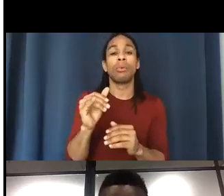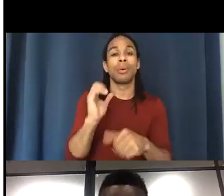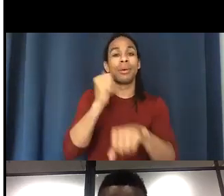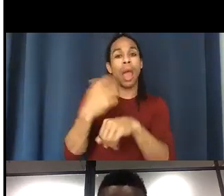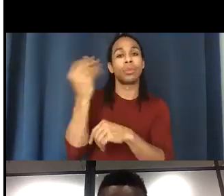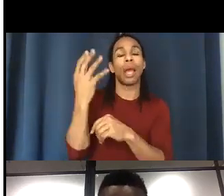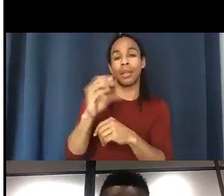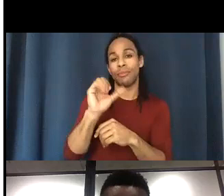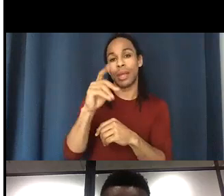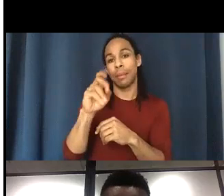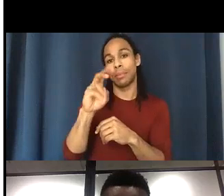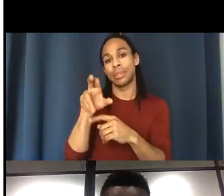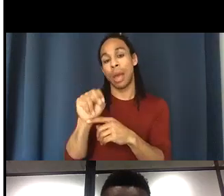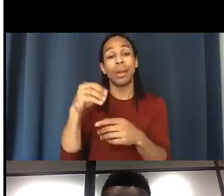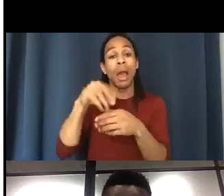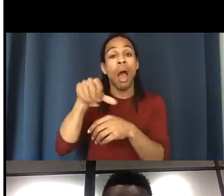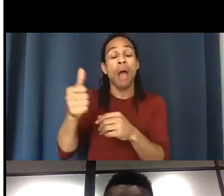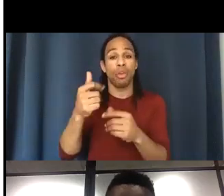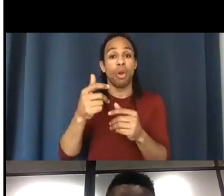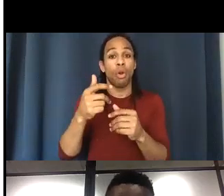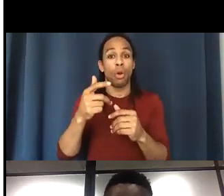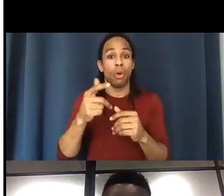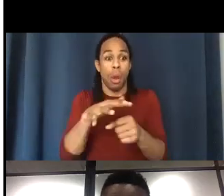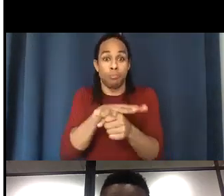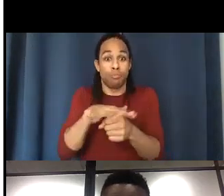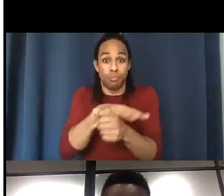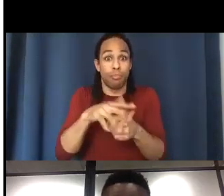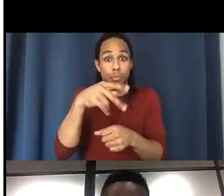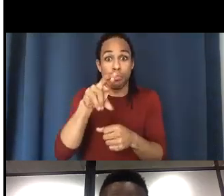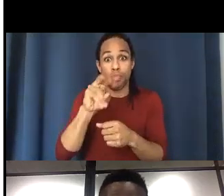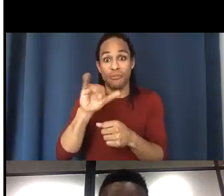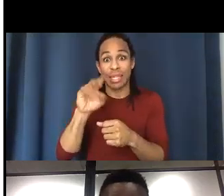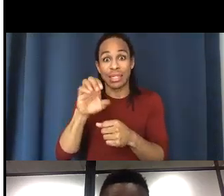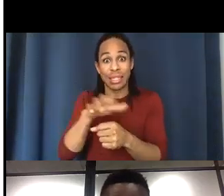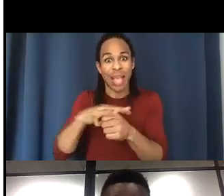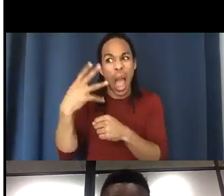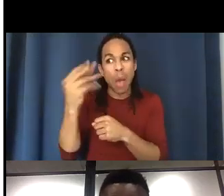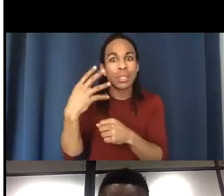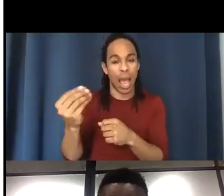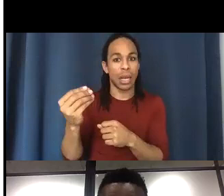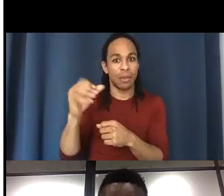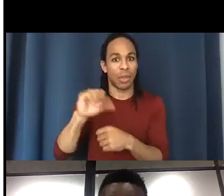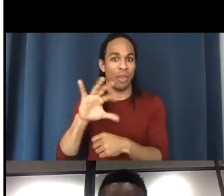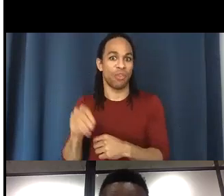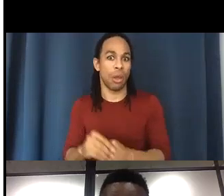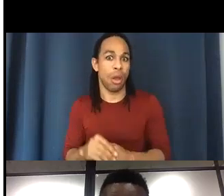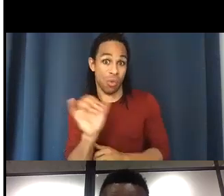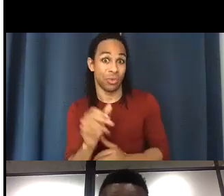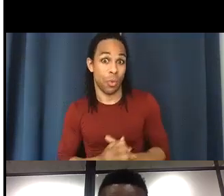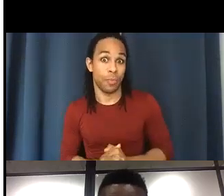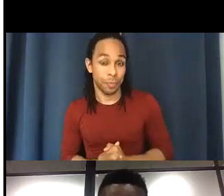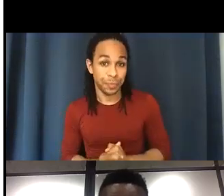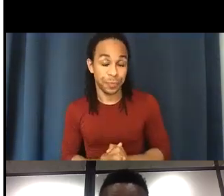provinces across South Africa. And some of the important work that is done